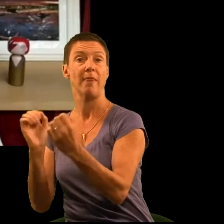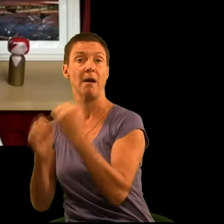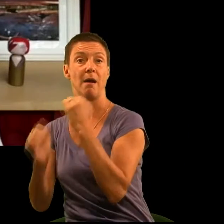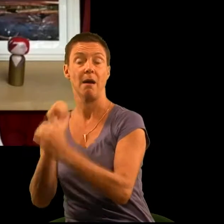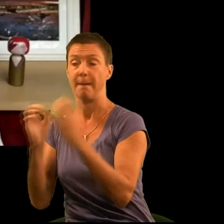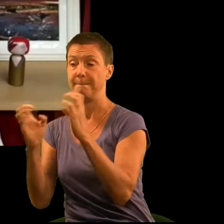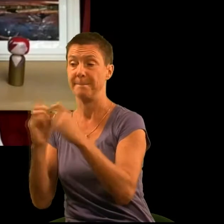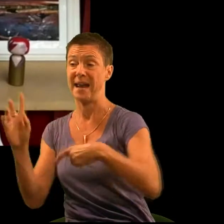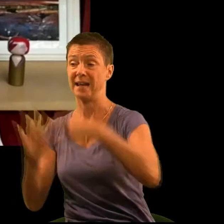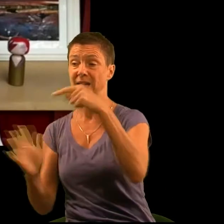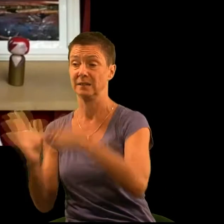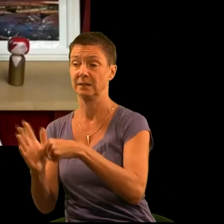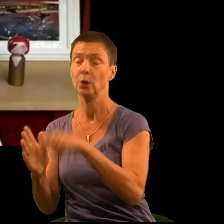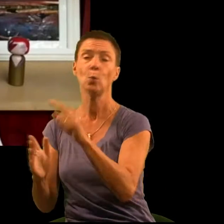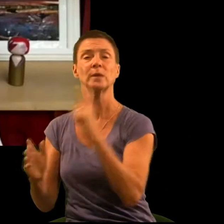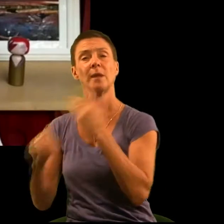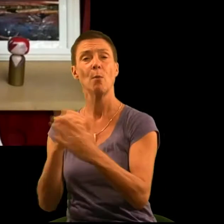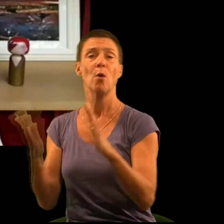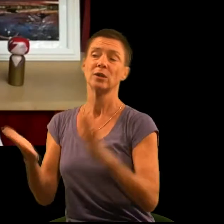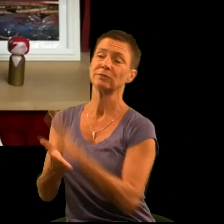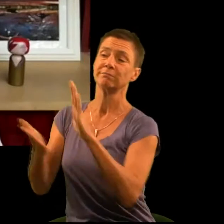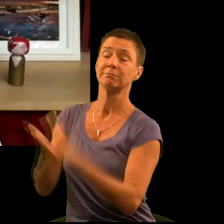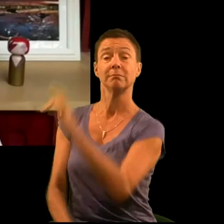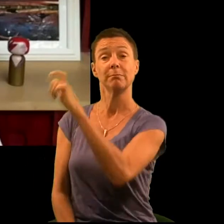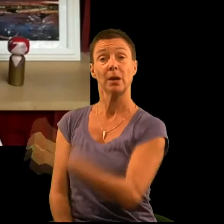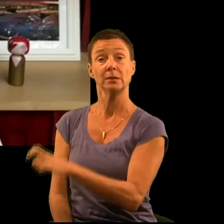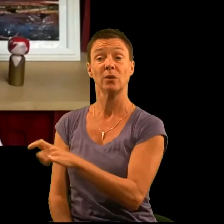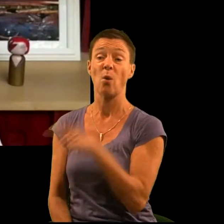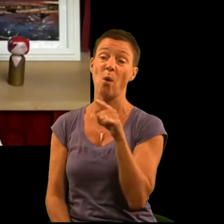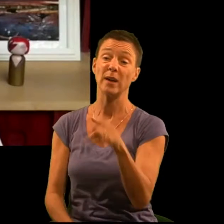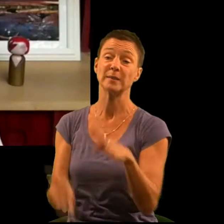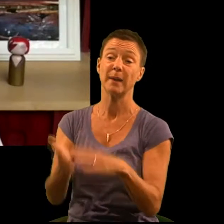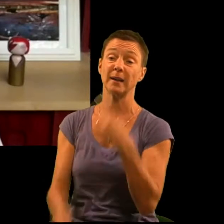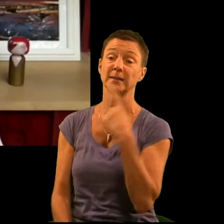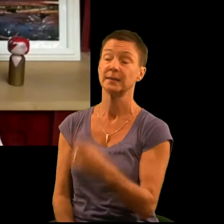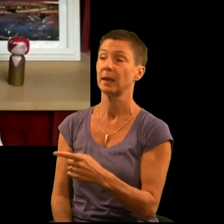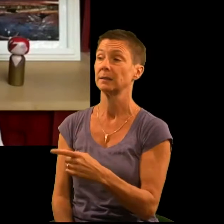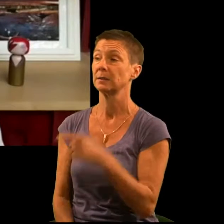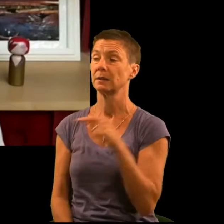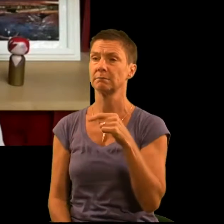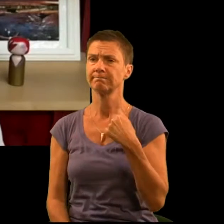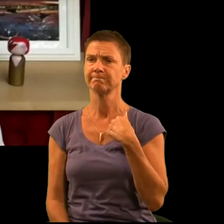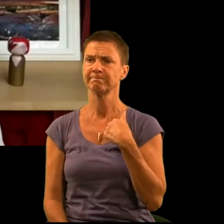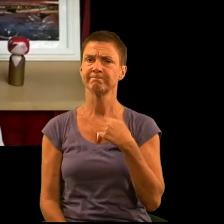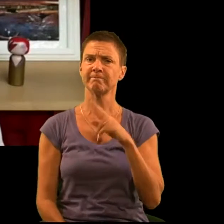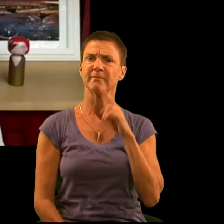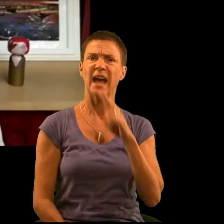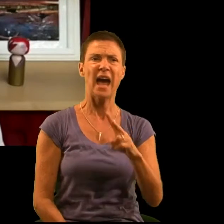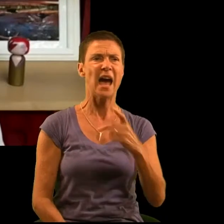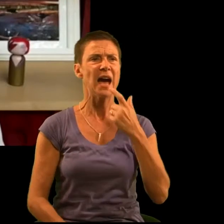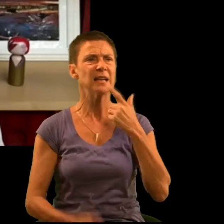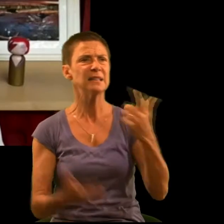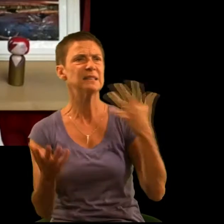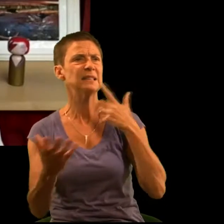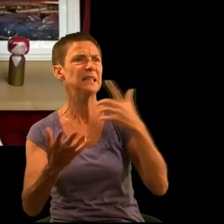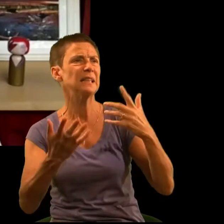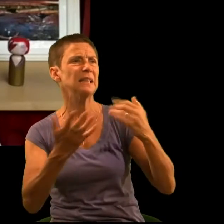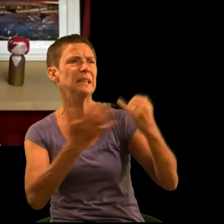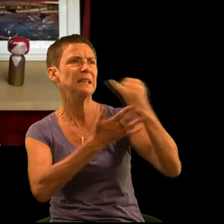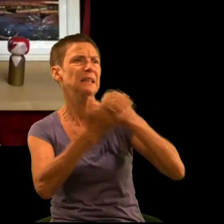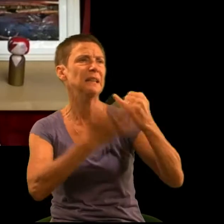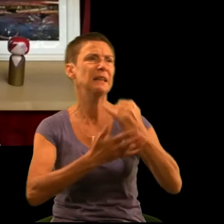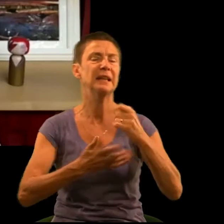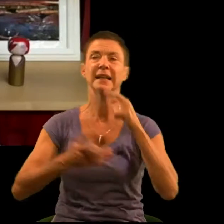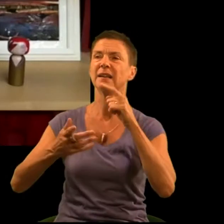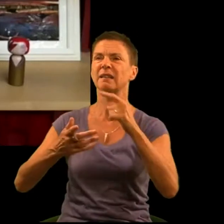who was of a sunnier disposition, or as Miles often put it, "Where I see the dispersion of light in water droplets, Beck